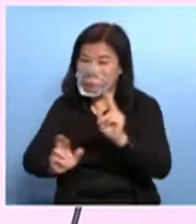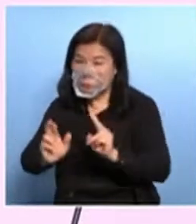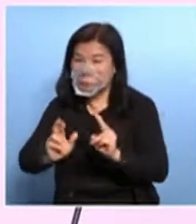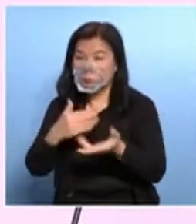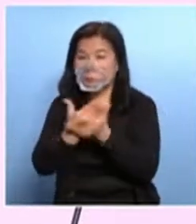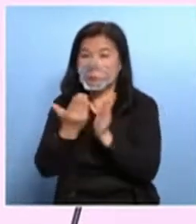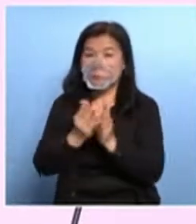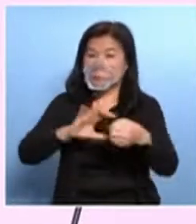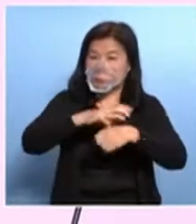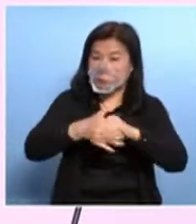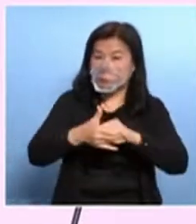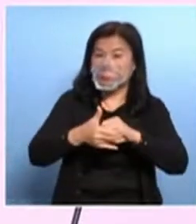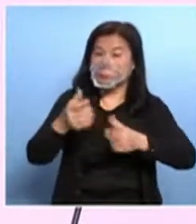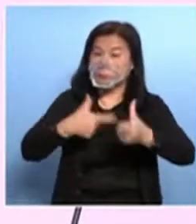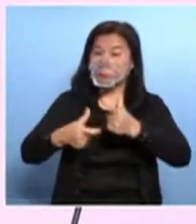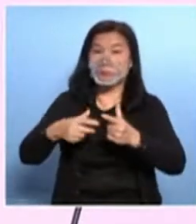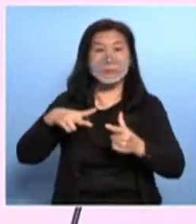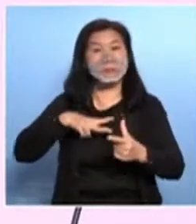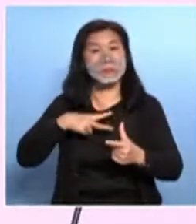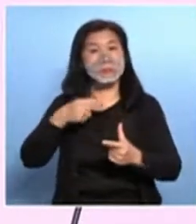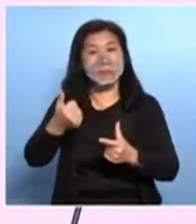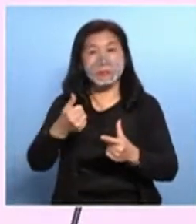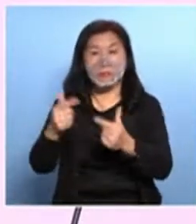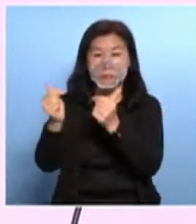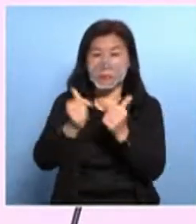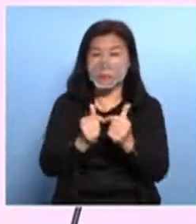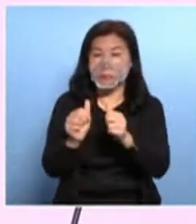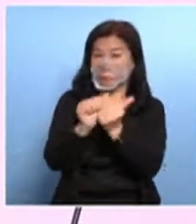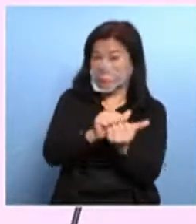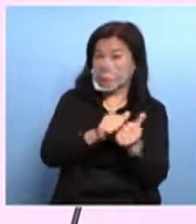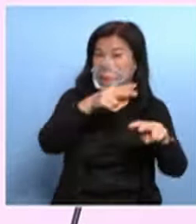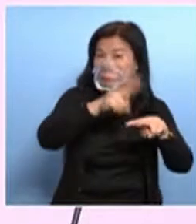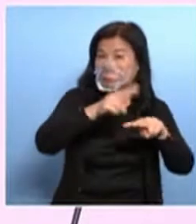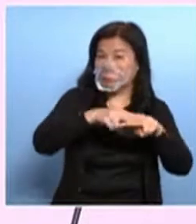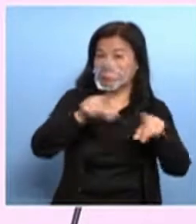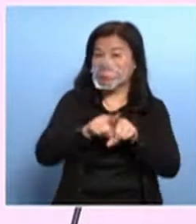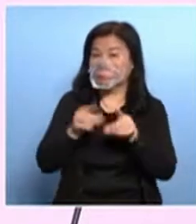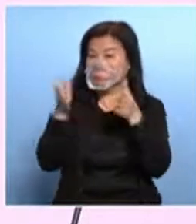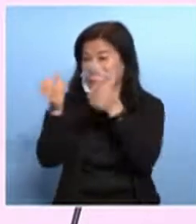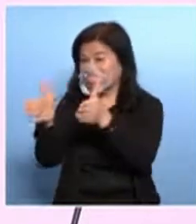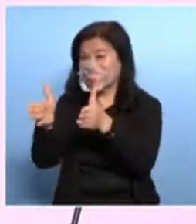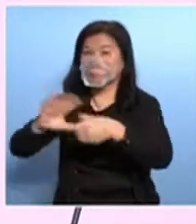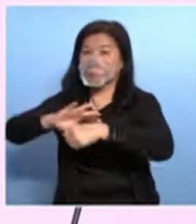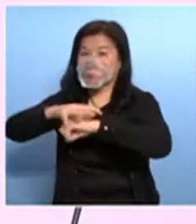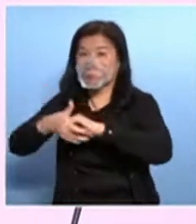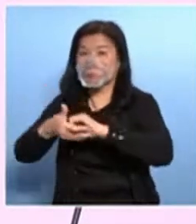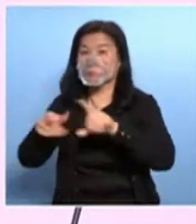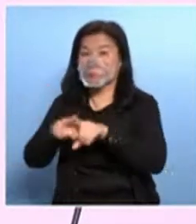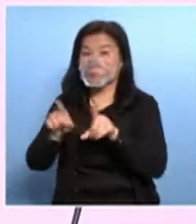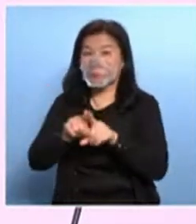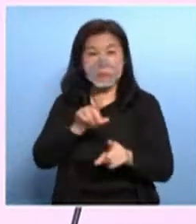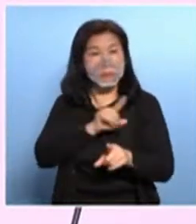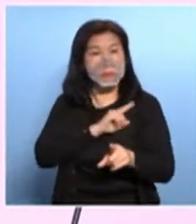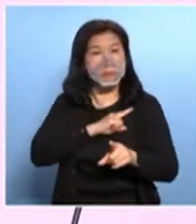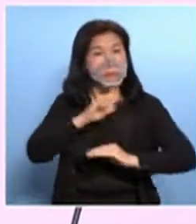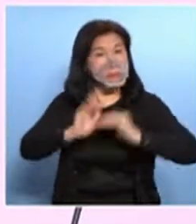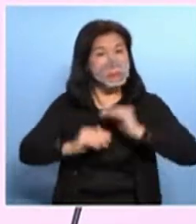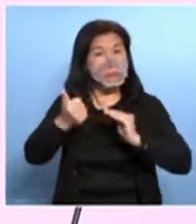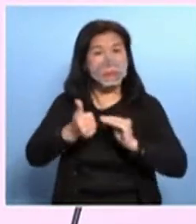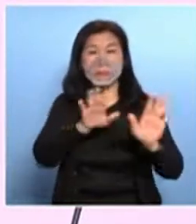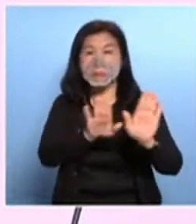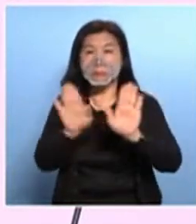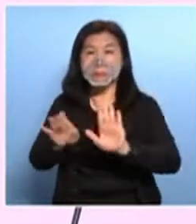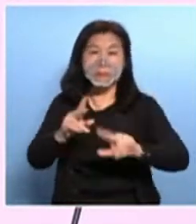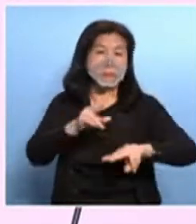of rule of law, and a market-oriented and internationalized business environment. We have always been leveraging the support from our